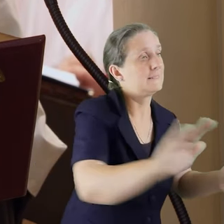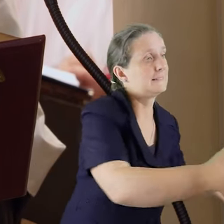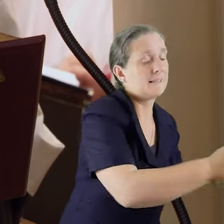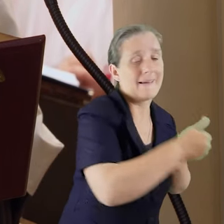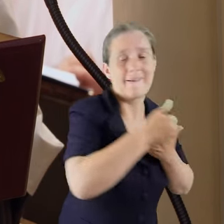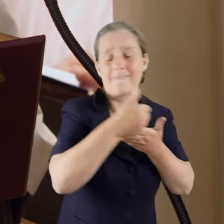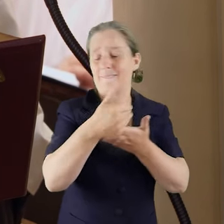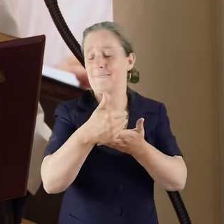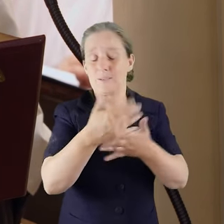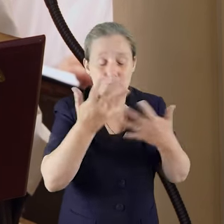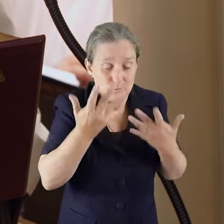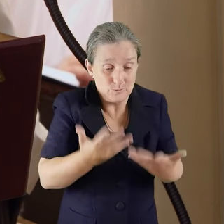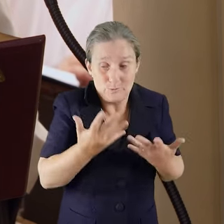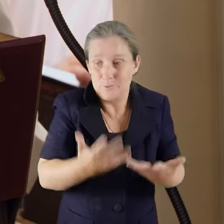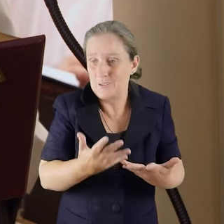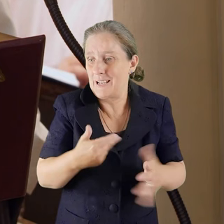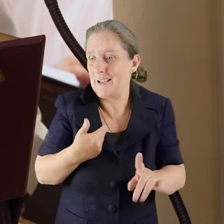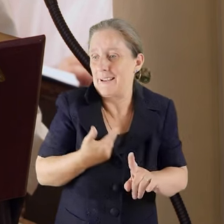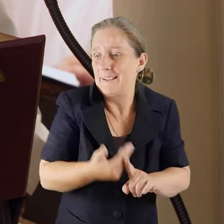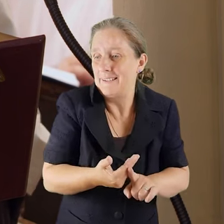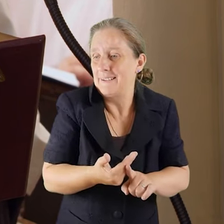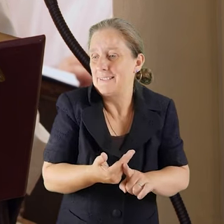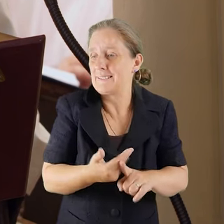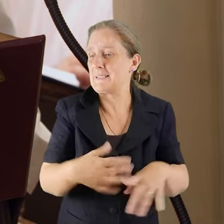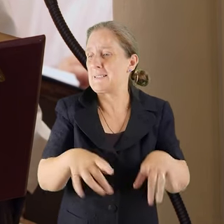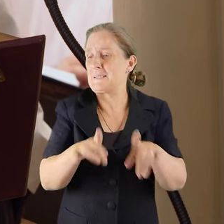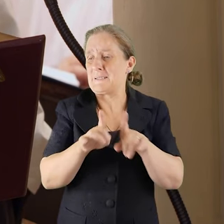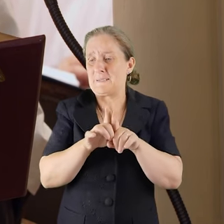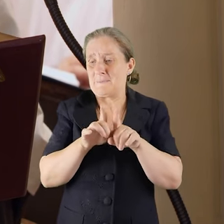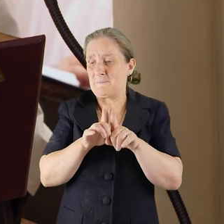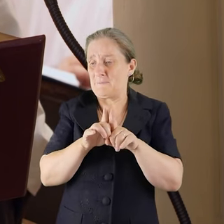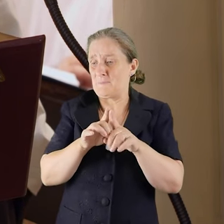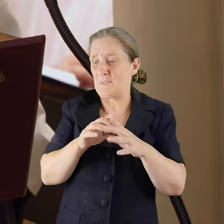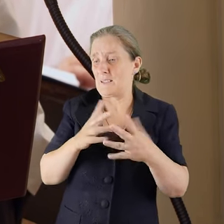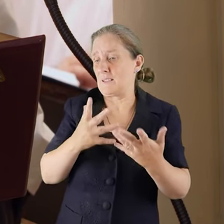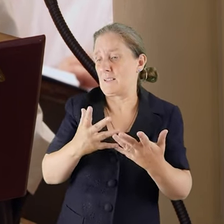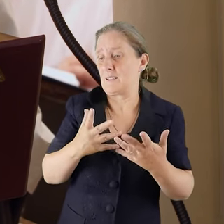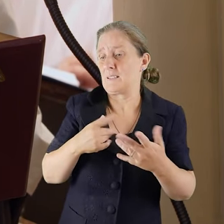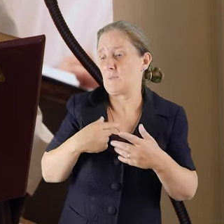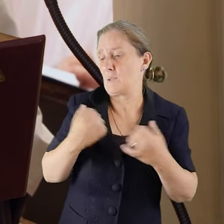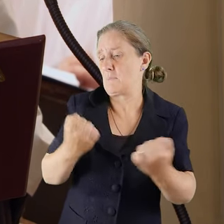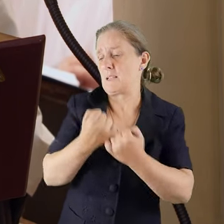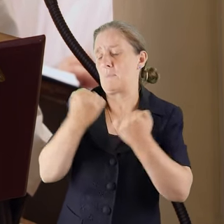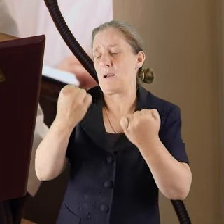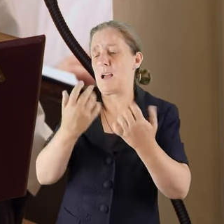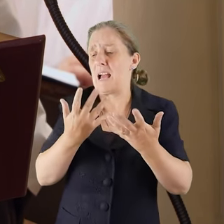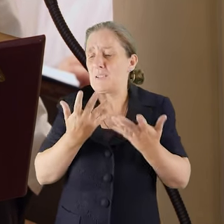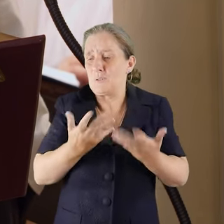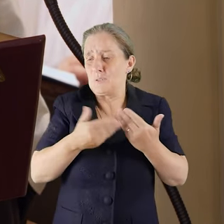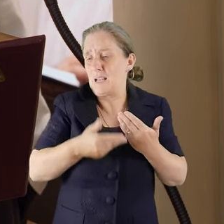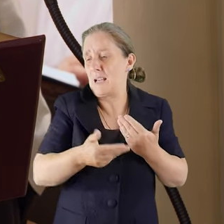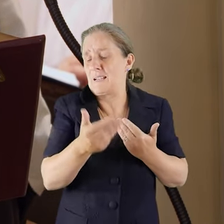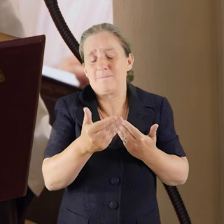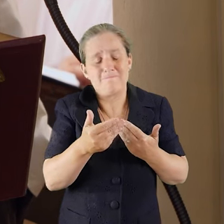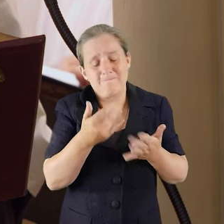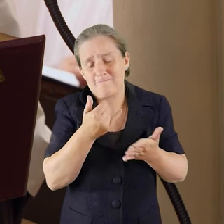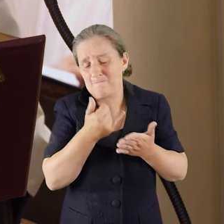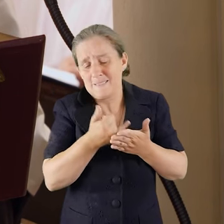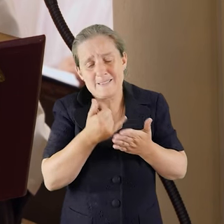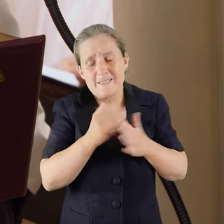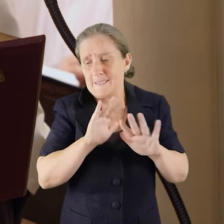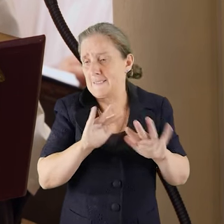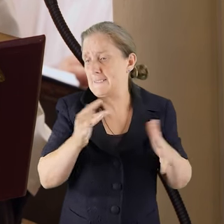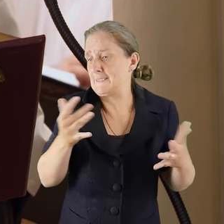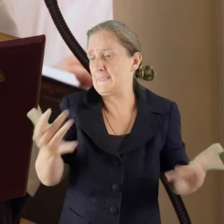beginning of this day, defend us in the same with thy mighty power, and grant that this day we fall into no